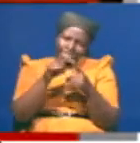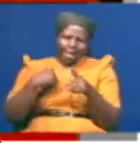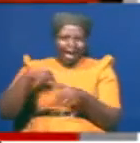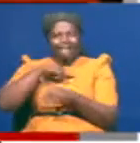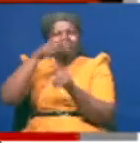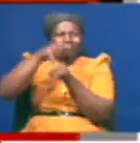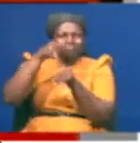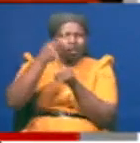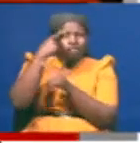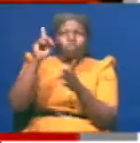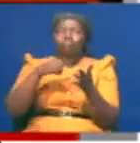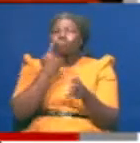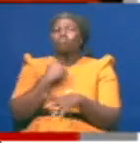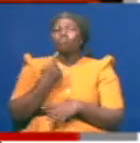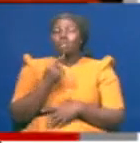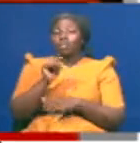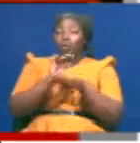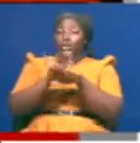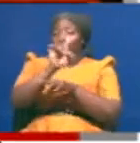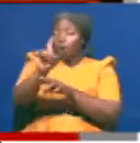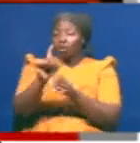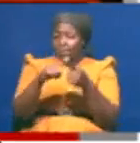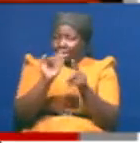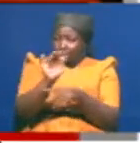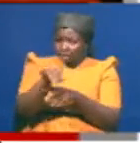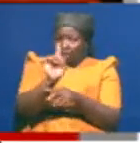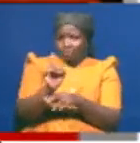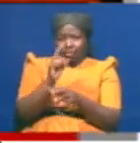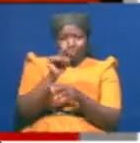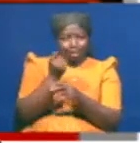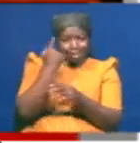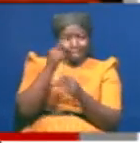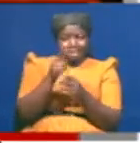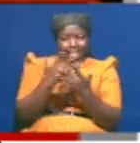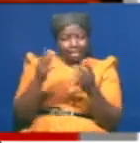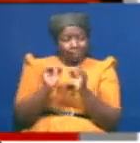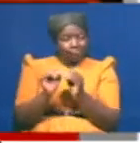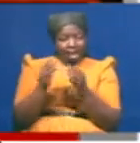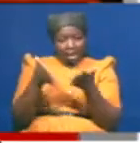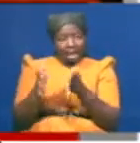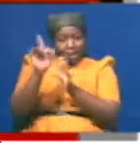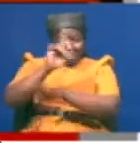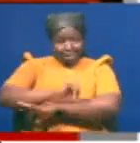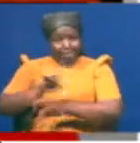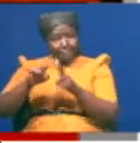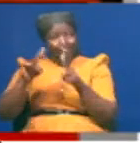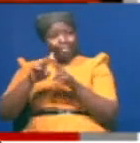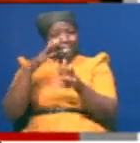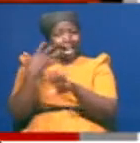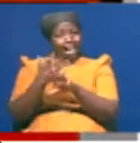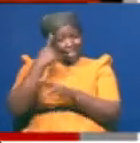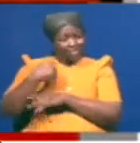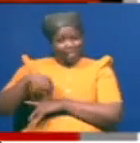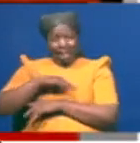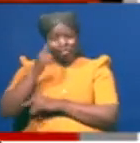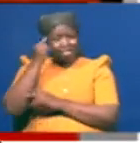This is a good question, but you'll ask yourself, we don't understand these things. Nowadays, it's hectic even for us to think about that.